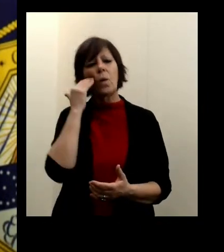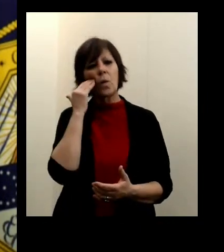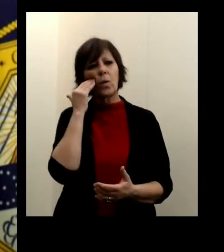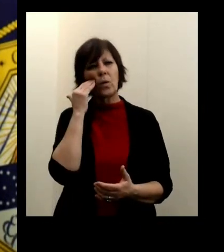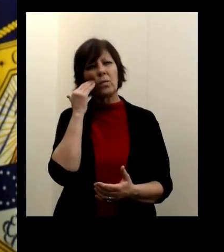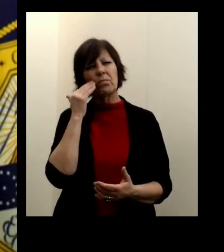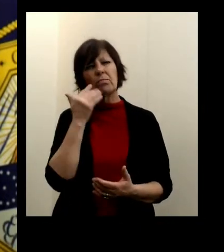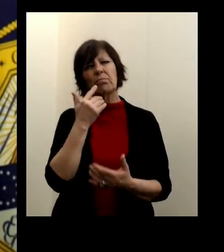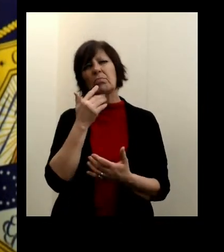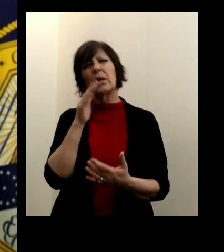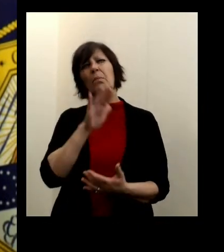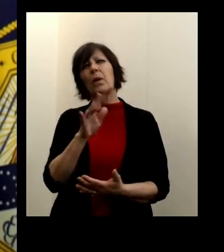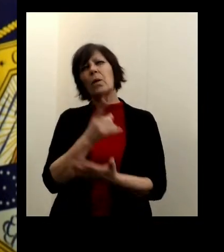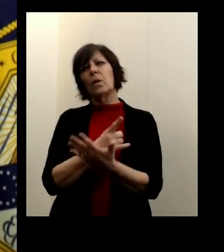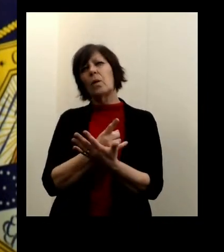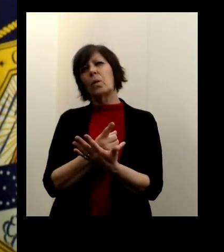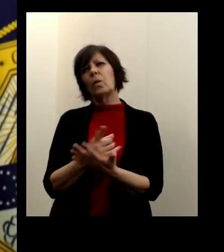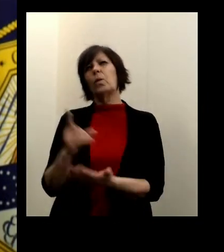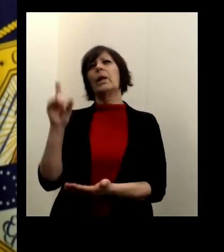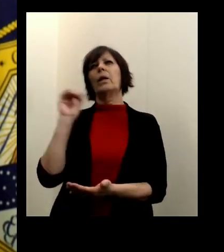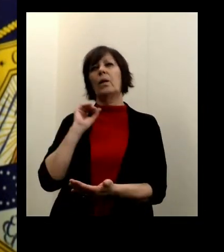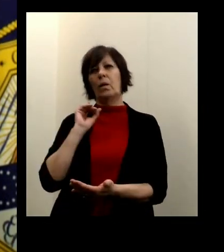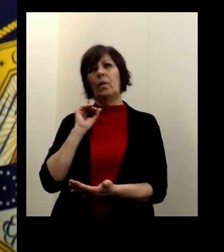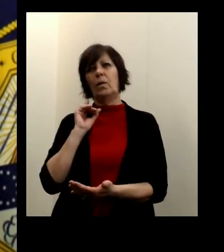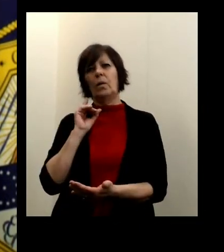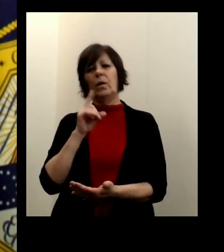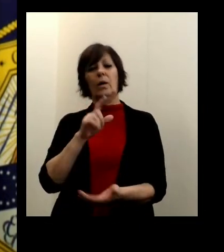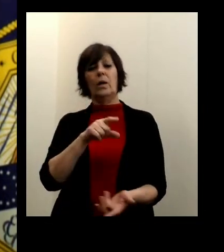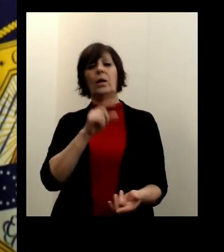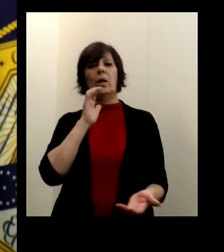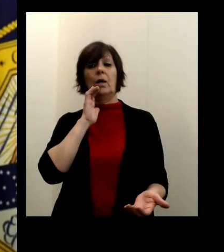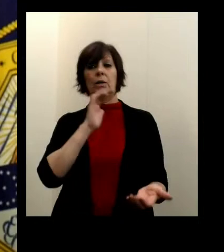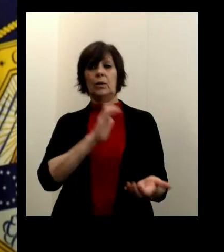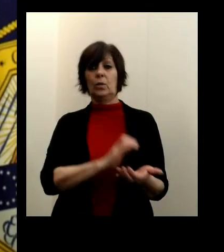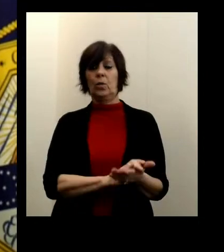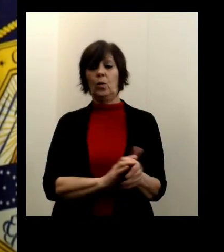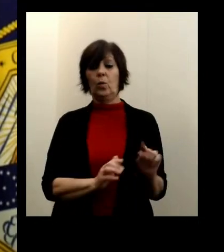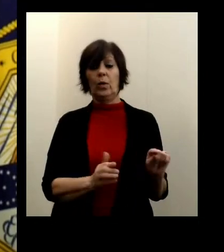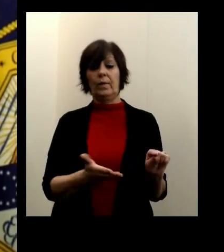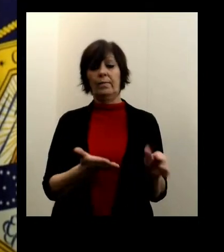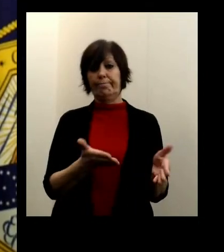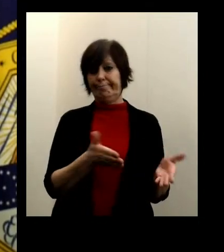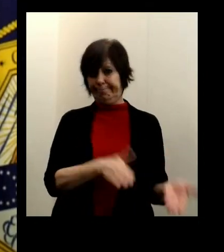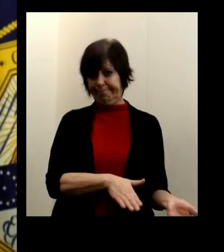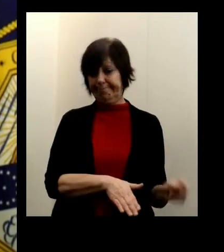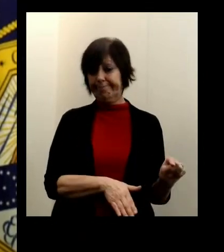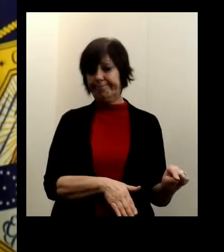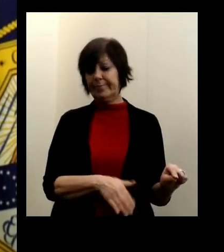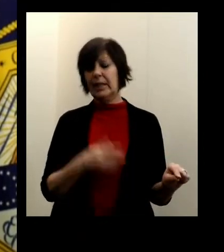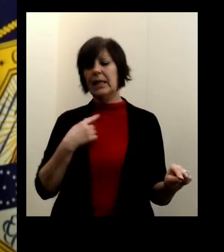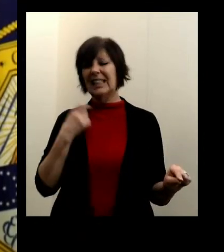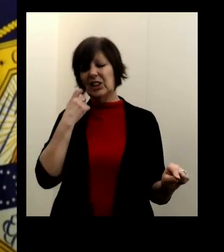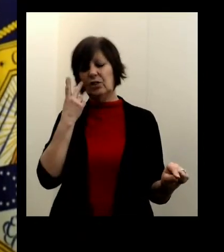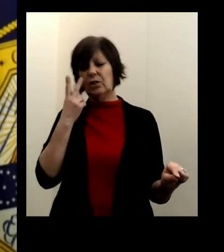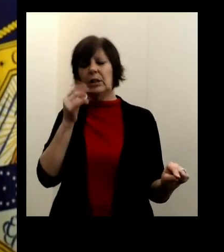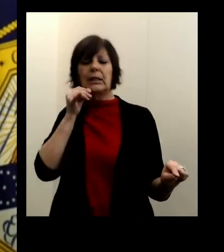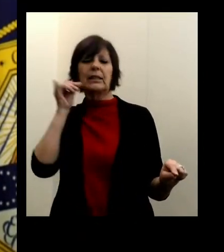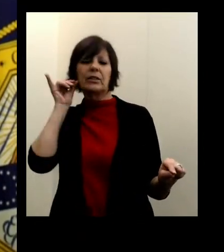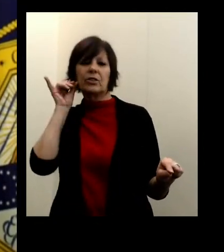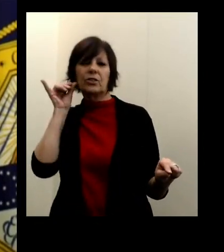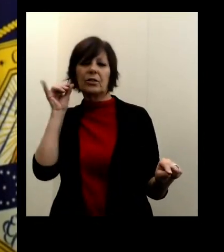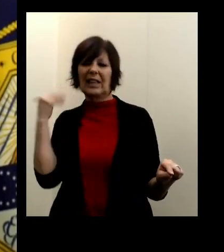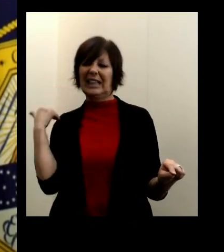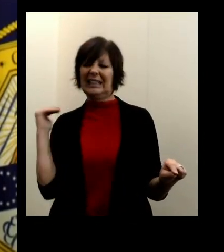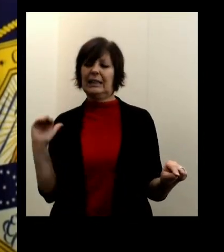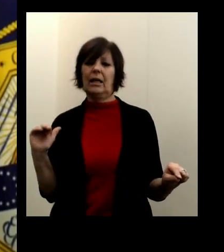a week ago, or about a week ago, the wife passed. And I just saw yesterday